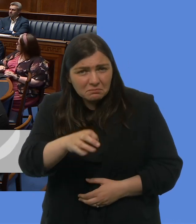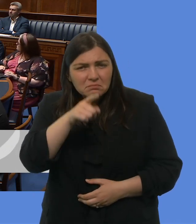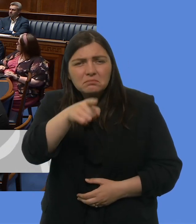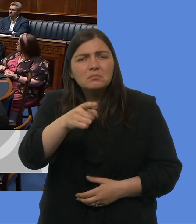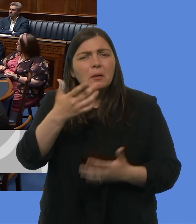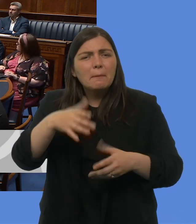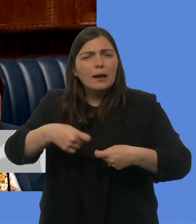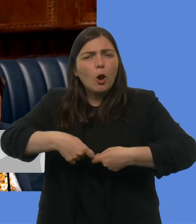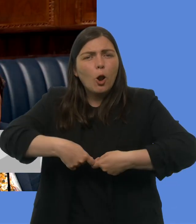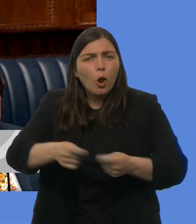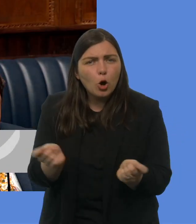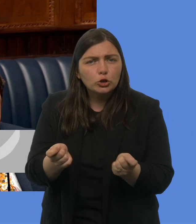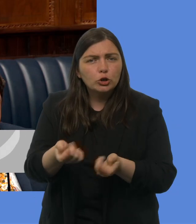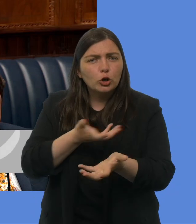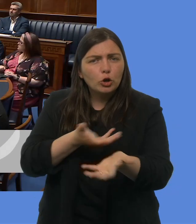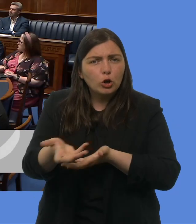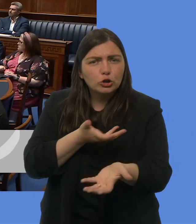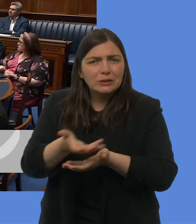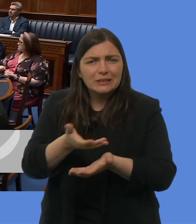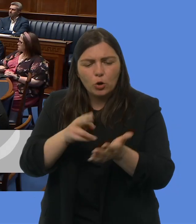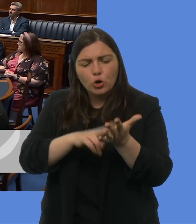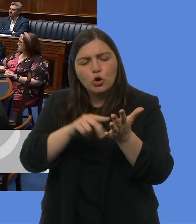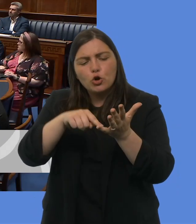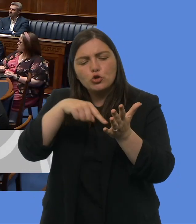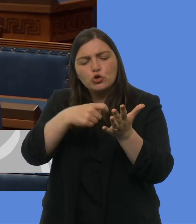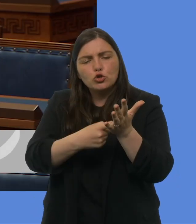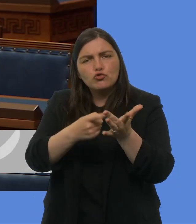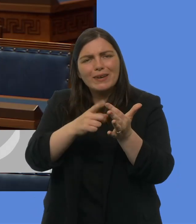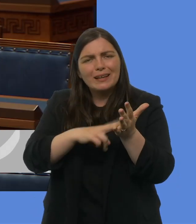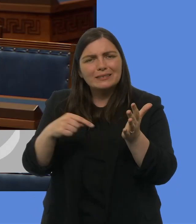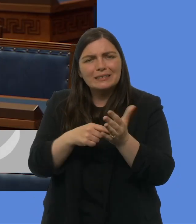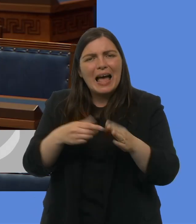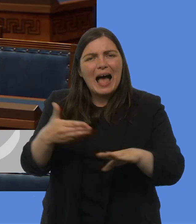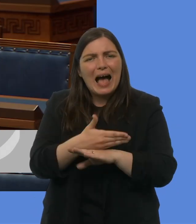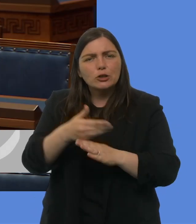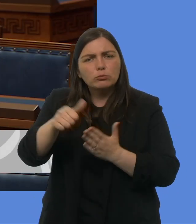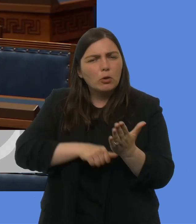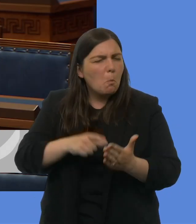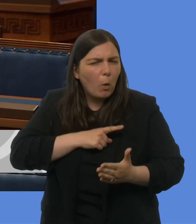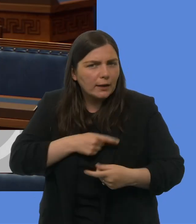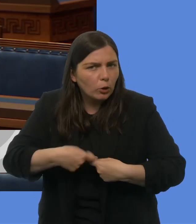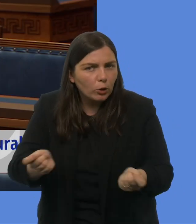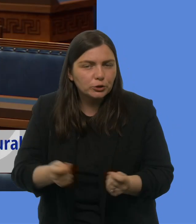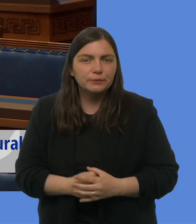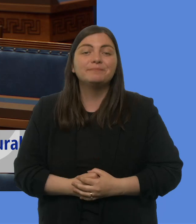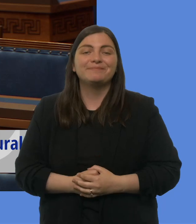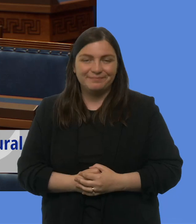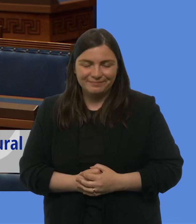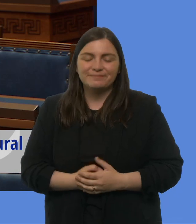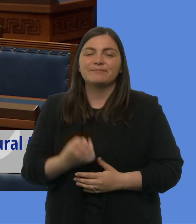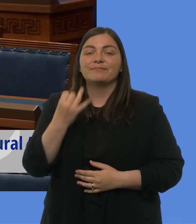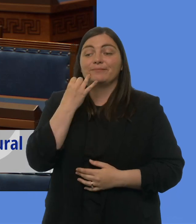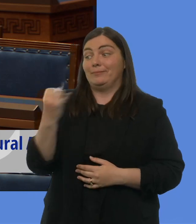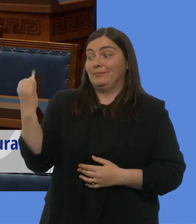Nutrient Action Programme? Thank you, Mr. Speaker. So last Thursday I launched a consultation in relation to the Nutrients